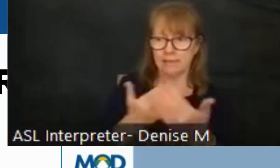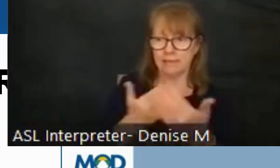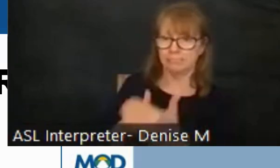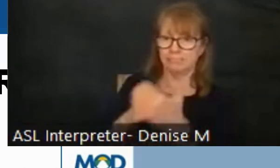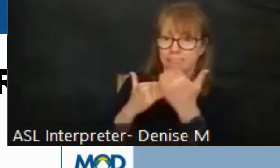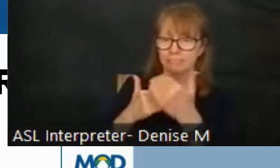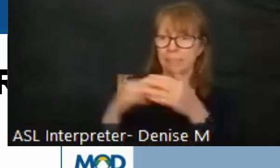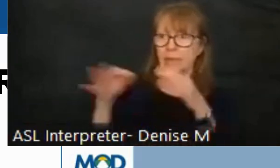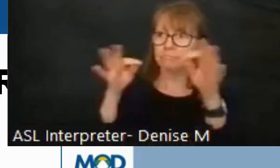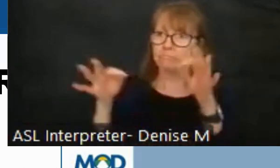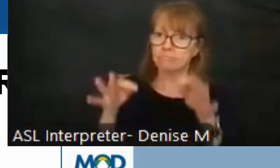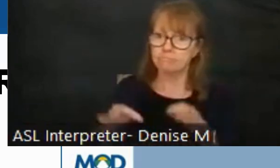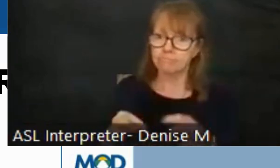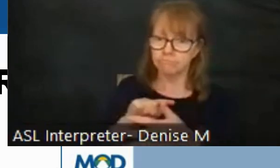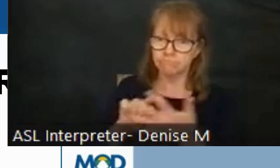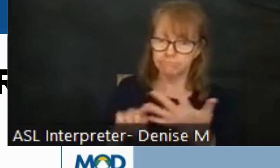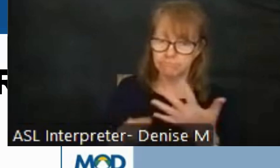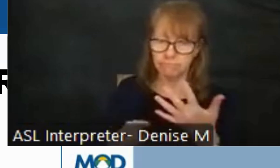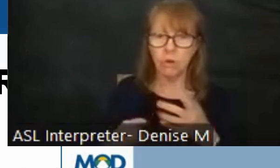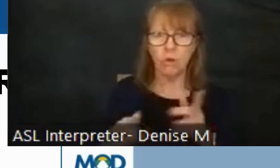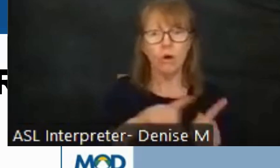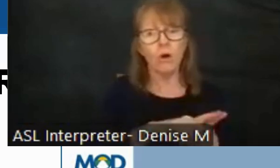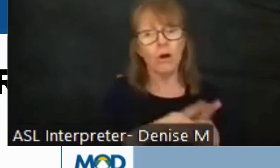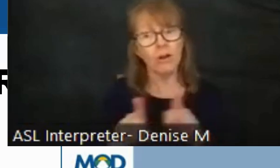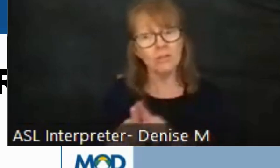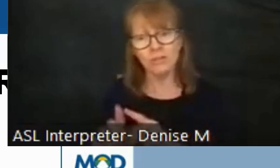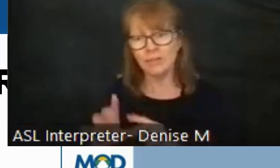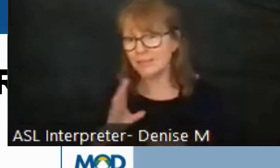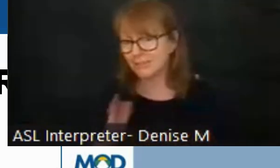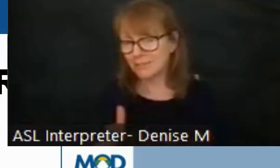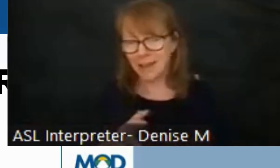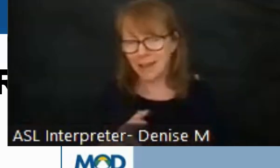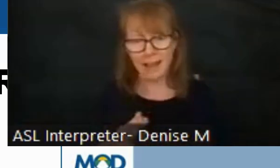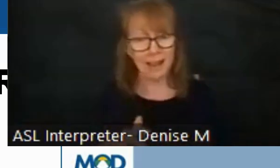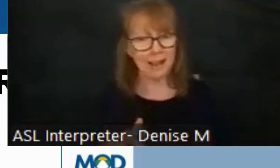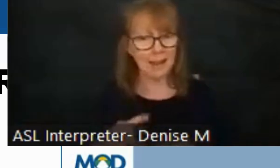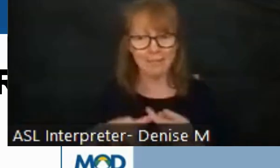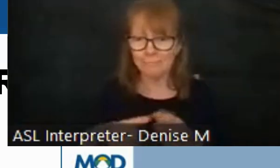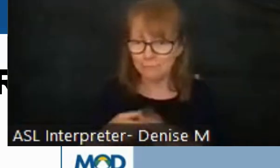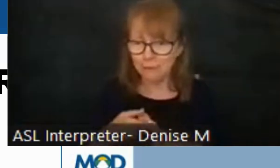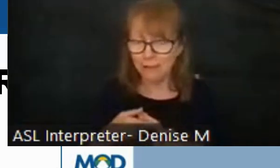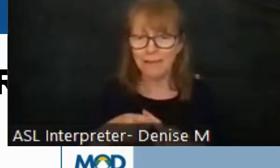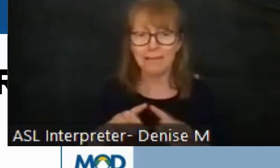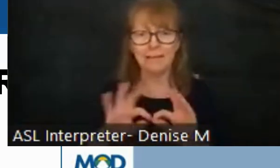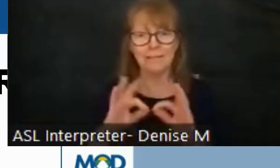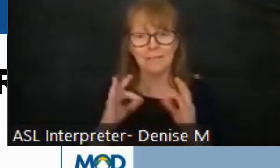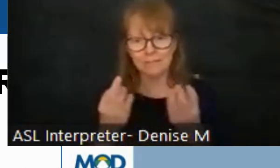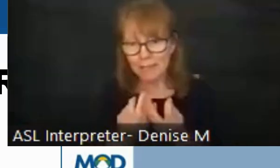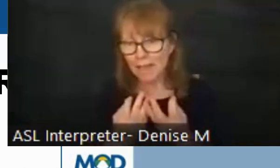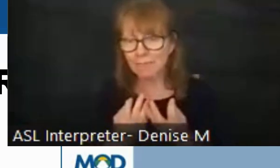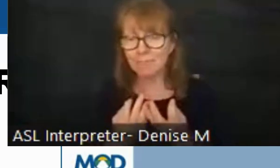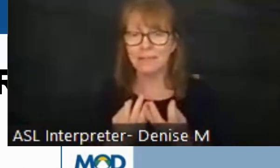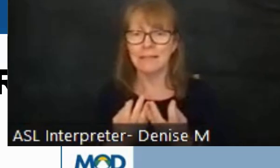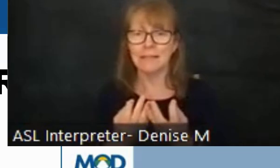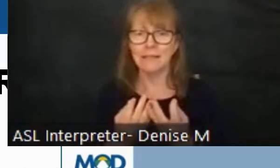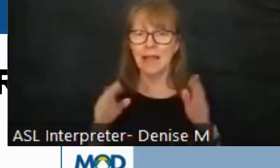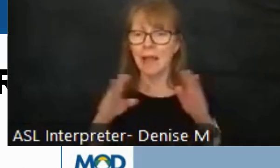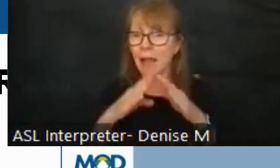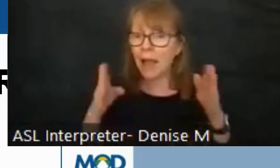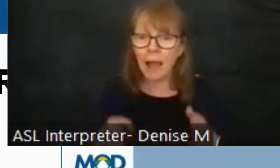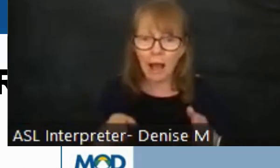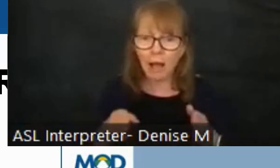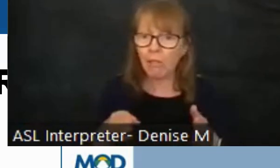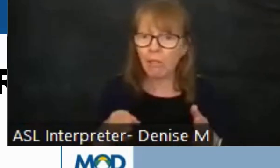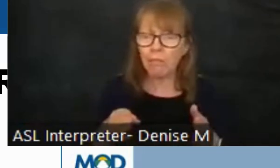provider. But that said, it's also fine for a third party like a friend, a family member, or even a healthcare provider